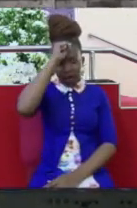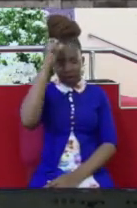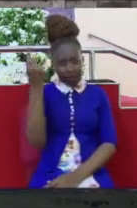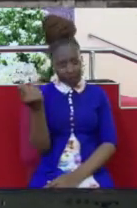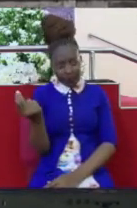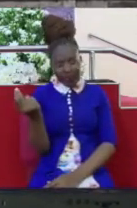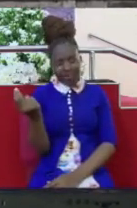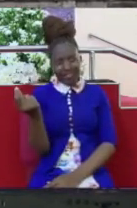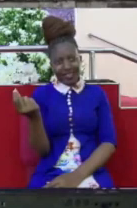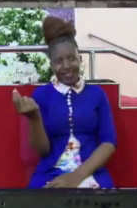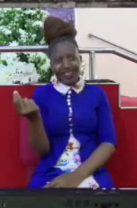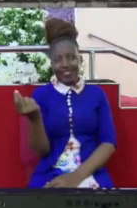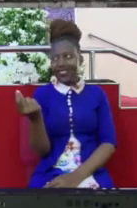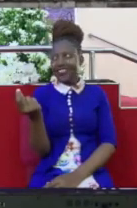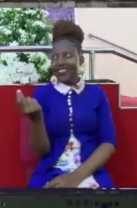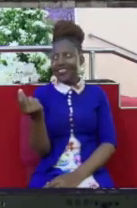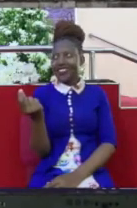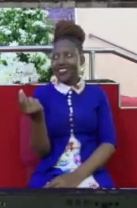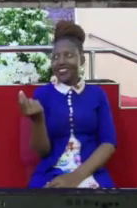What was that?